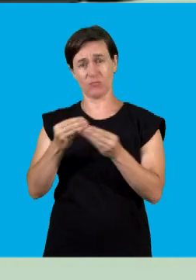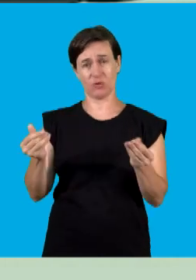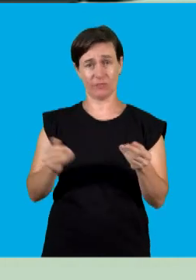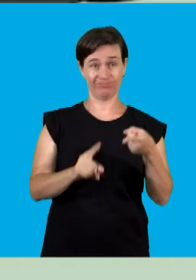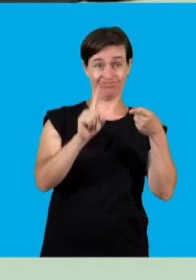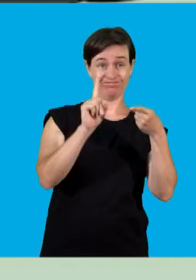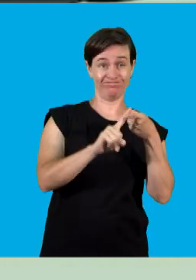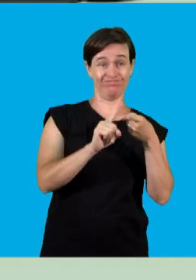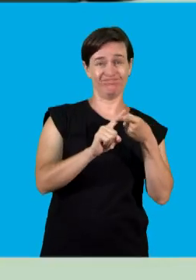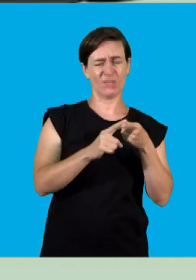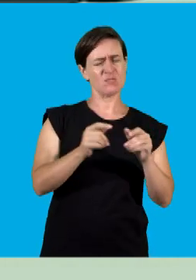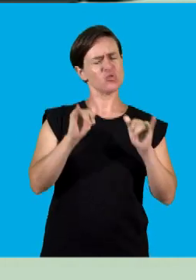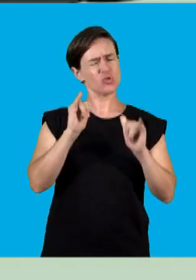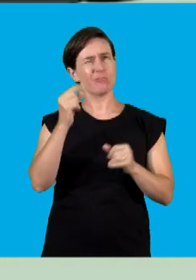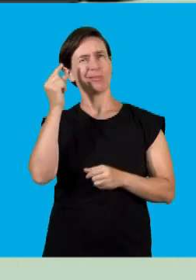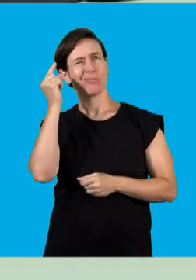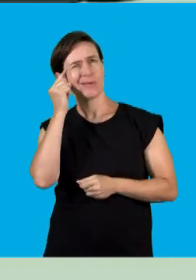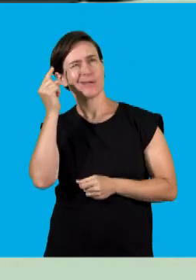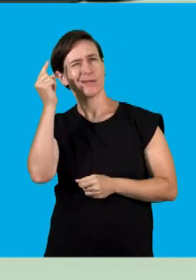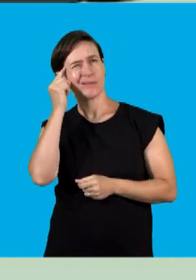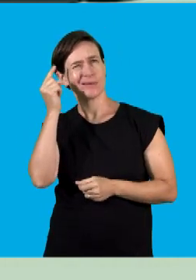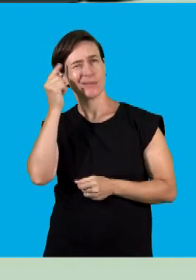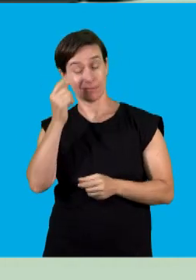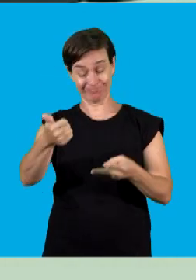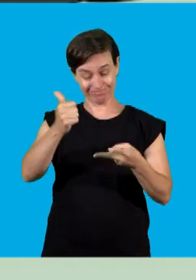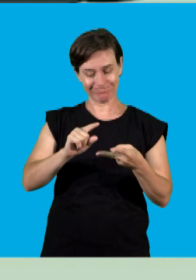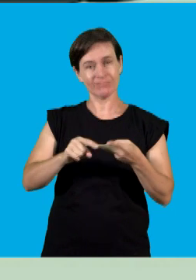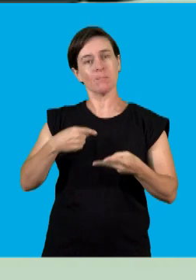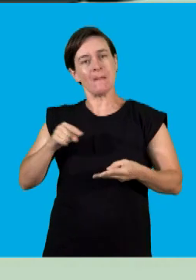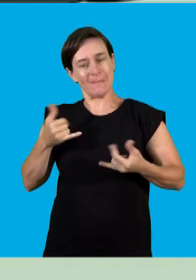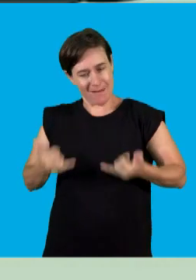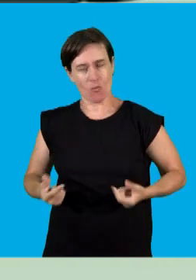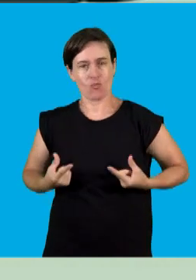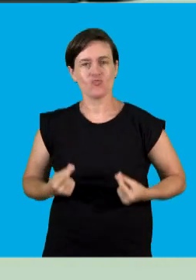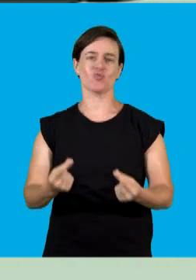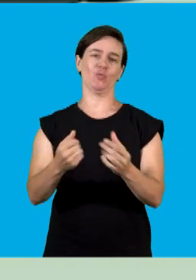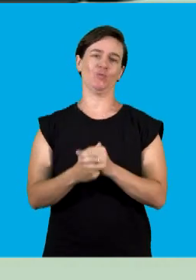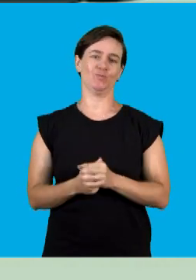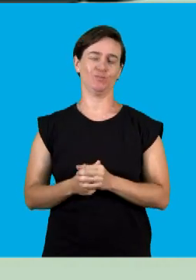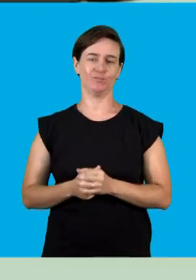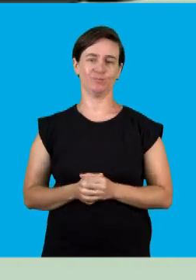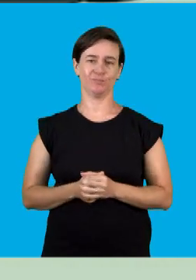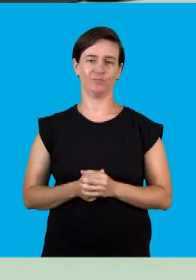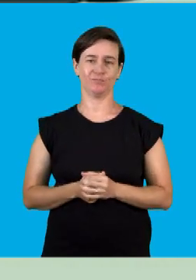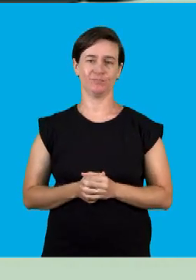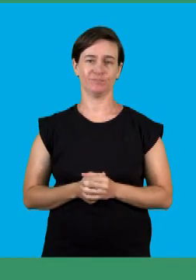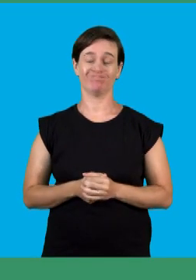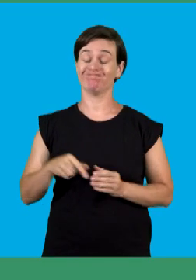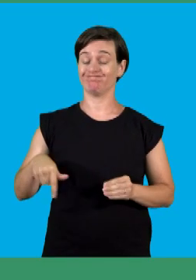problem. One being stop dwelling and start doing. This is by Emily